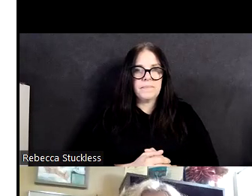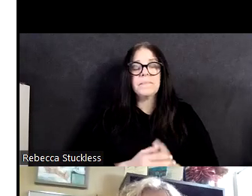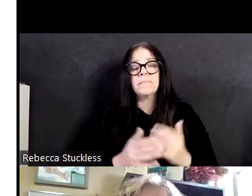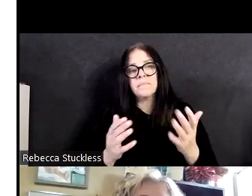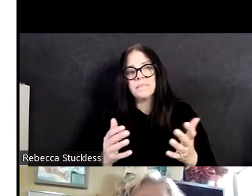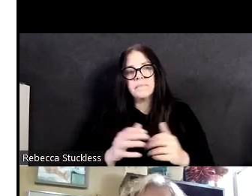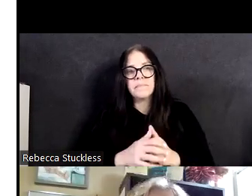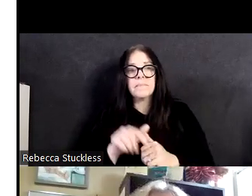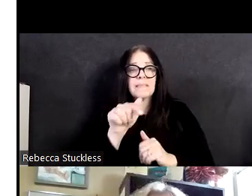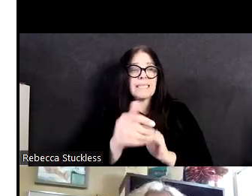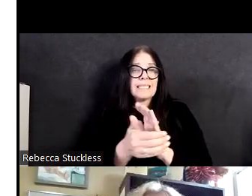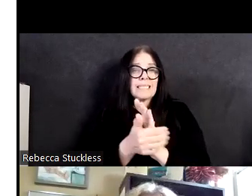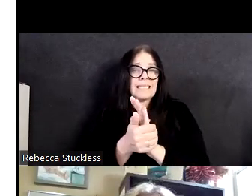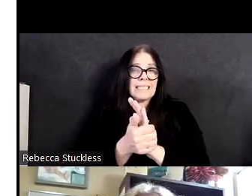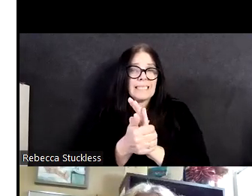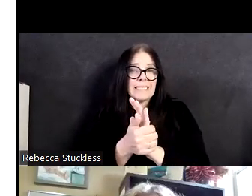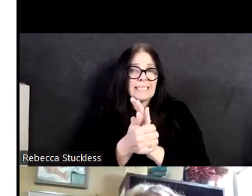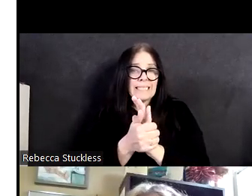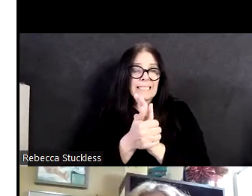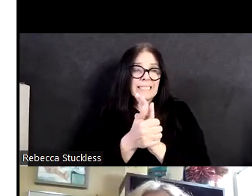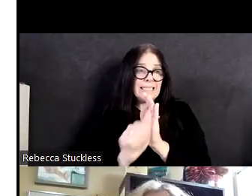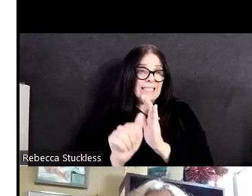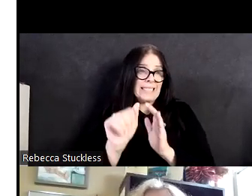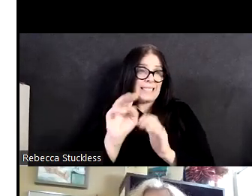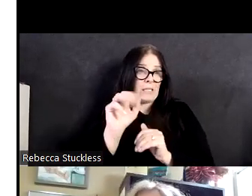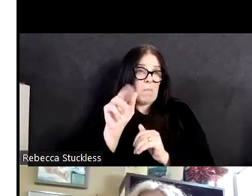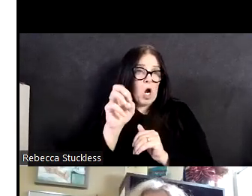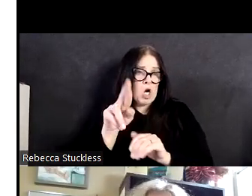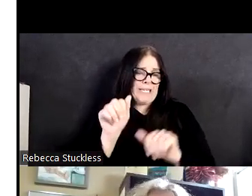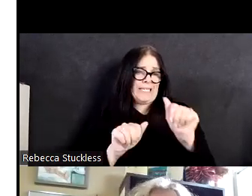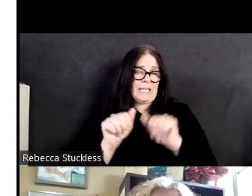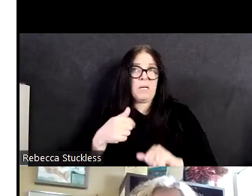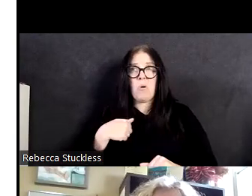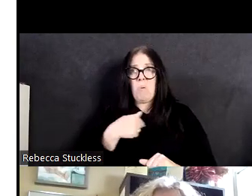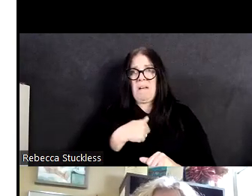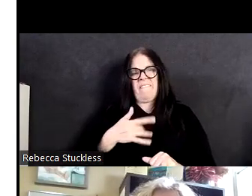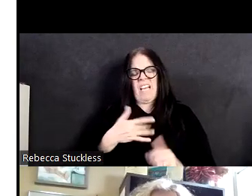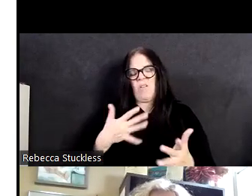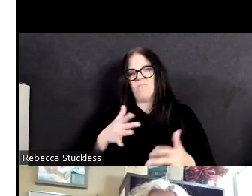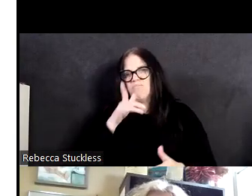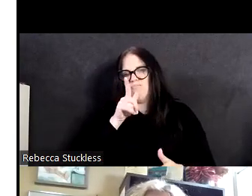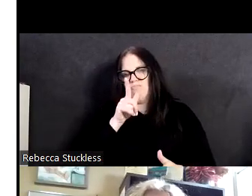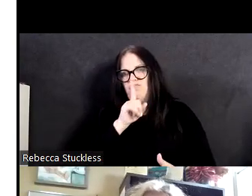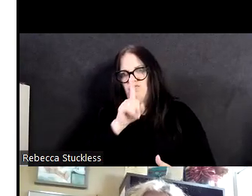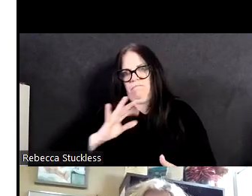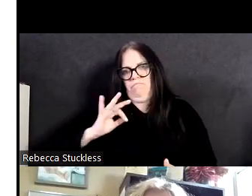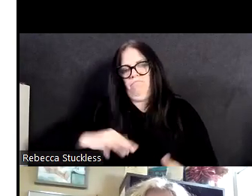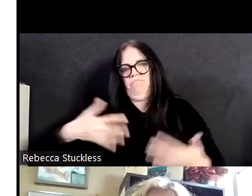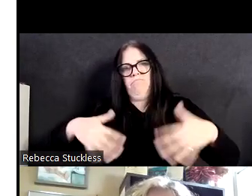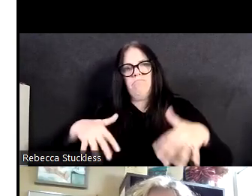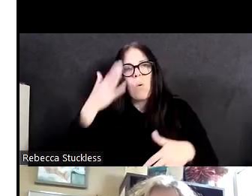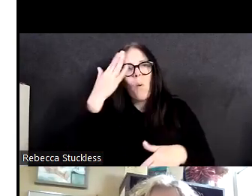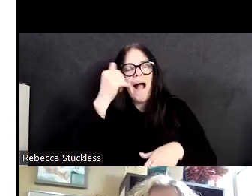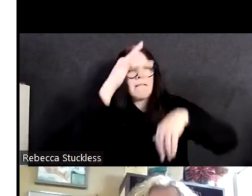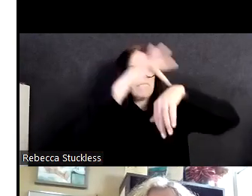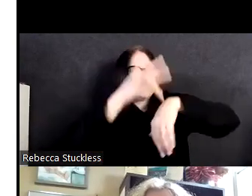So the skills marker assessment we find it quite useful because it covers a lot of different